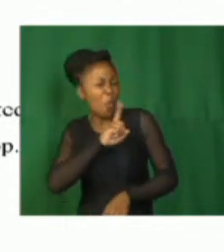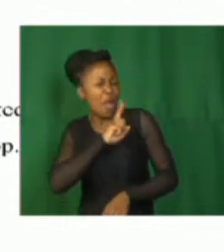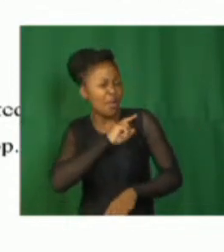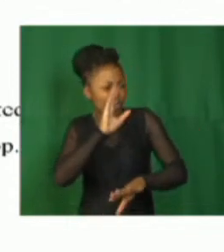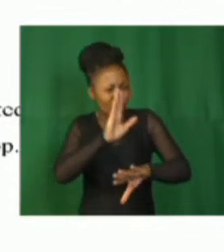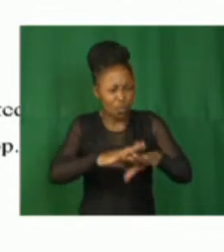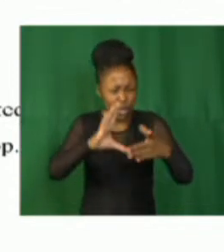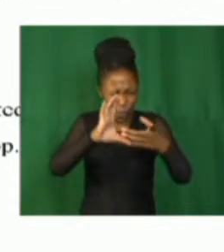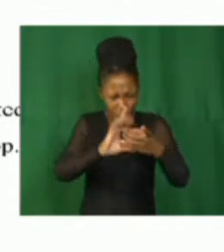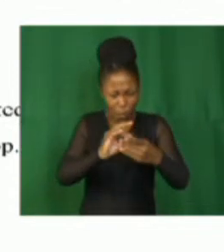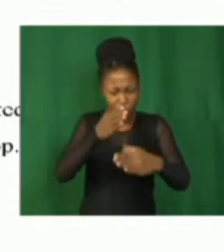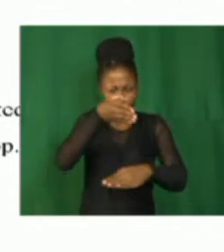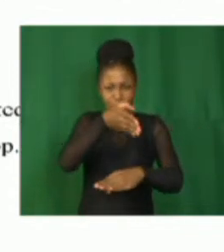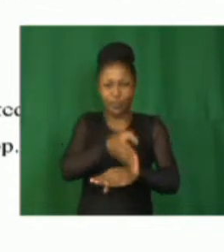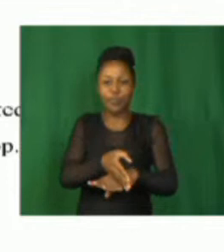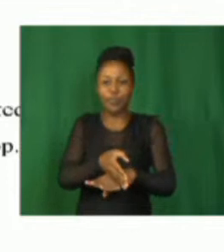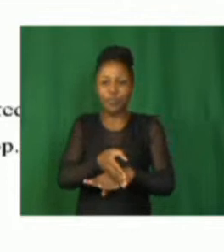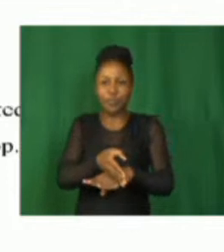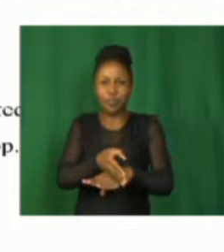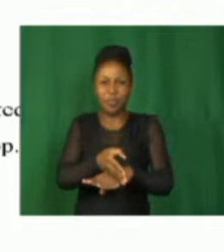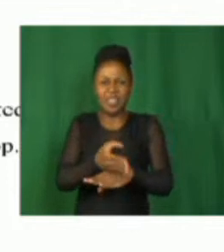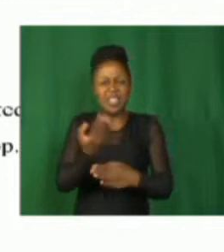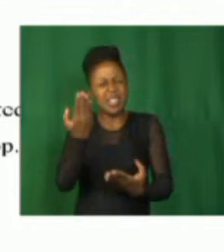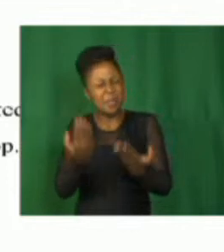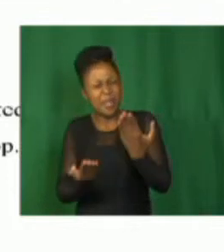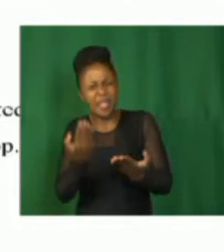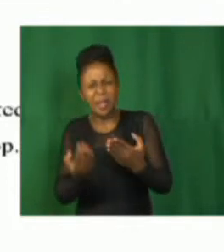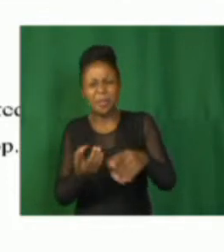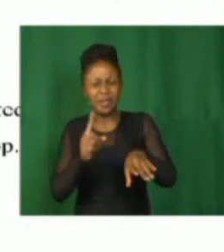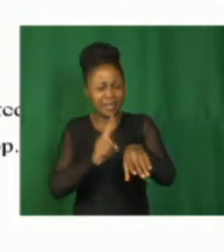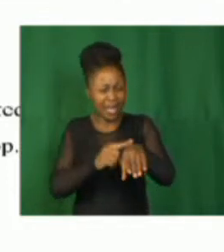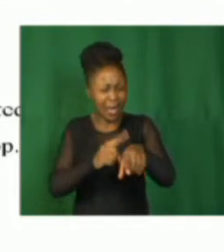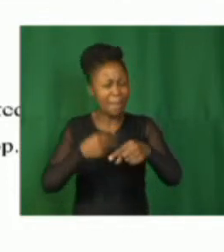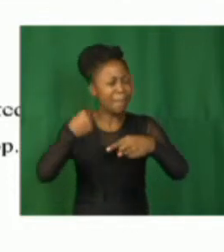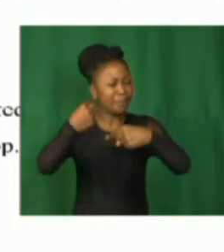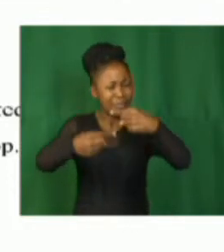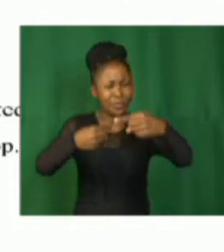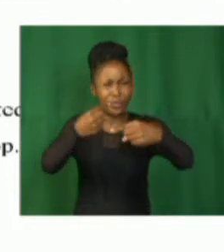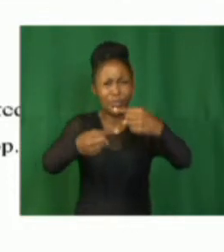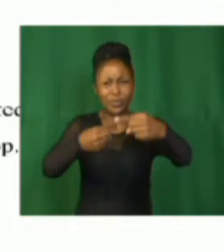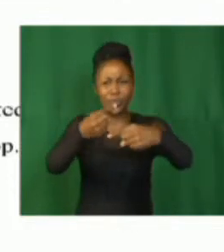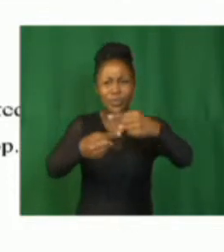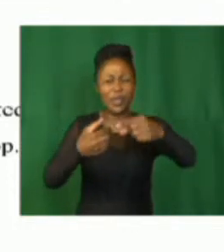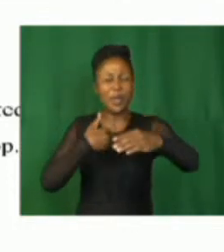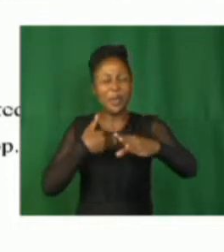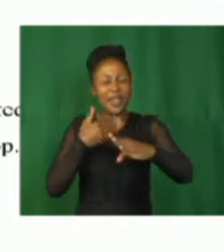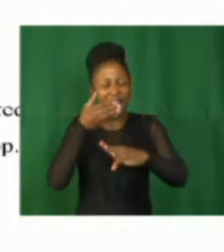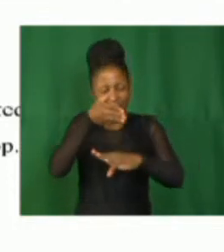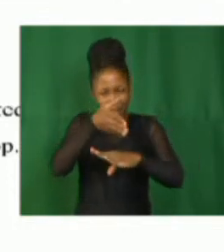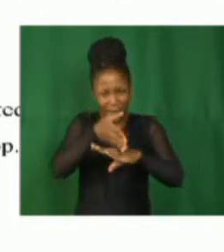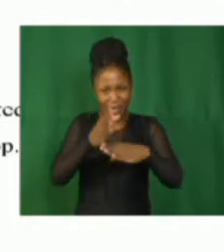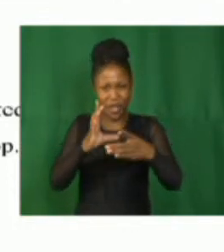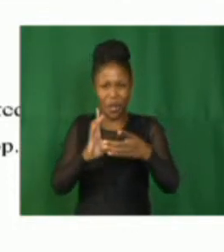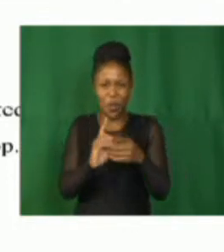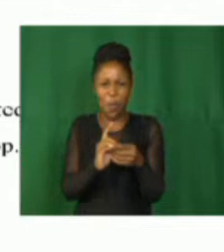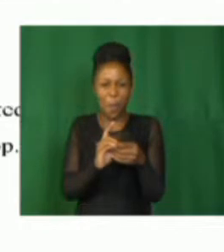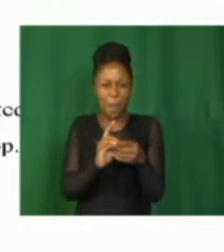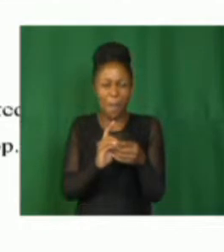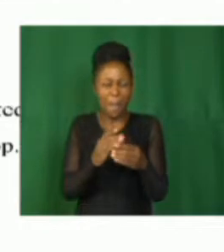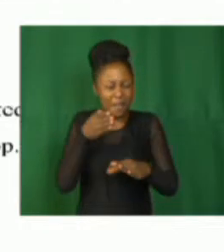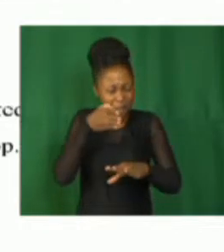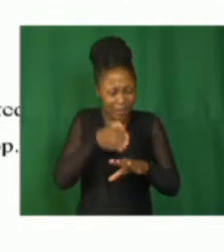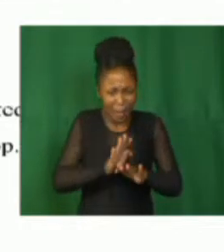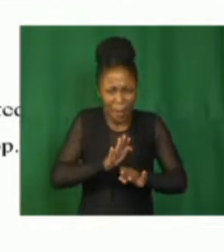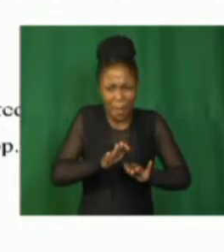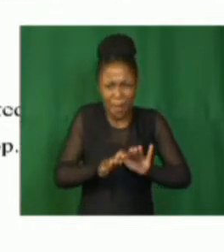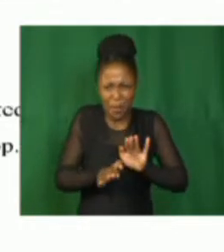wondered. After what seemed like a never-ending journey, we reached home. We tiptoed to the doorstep